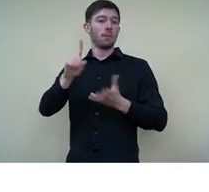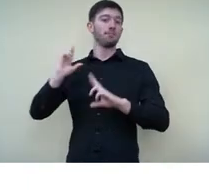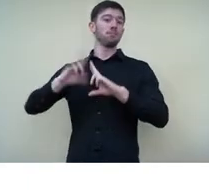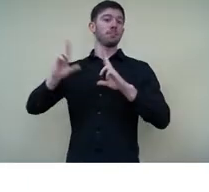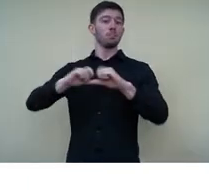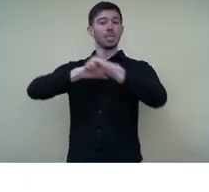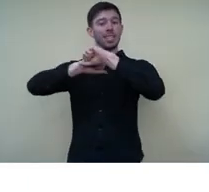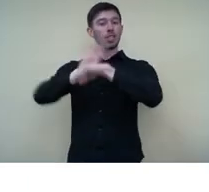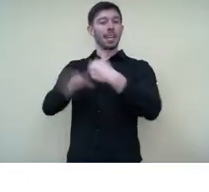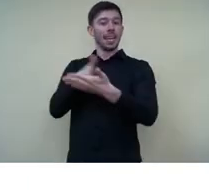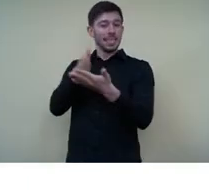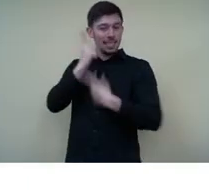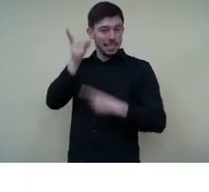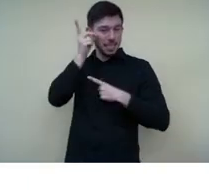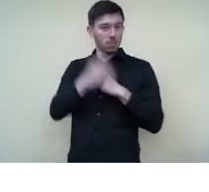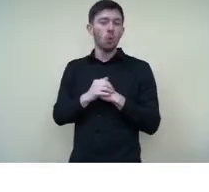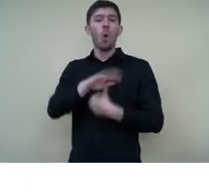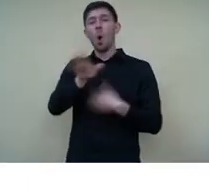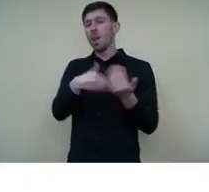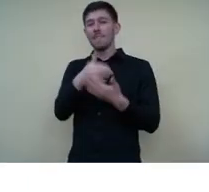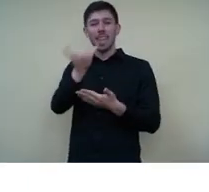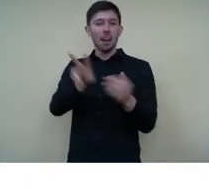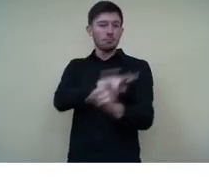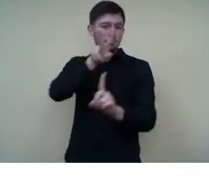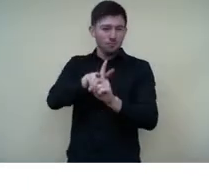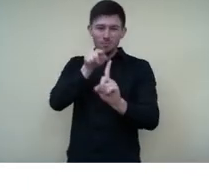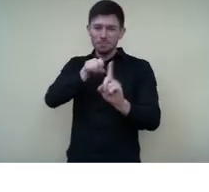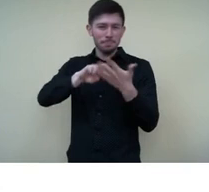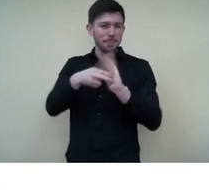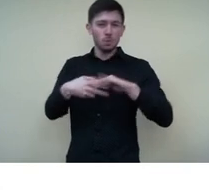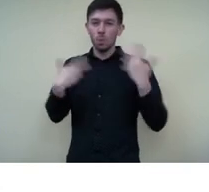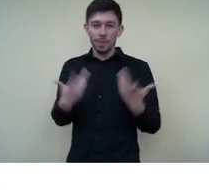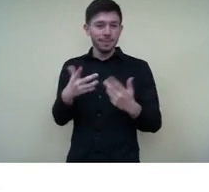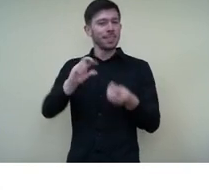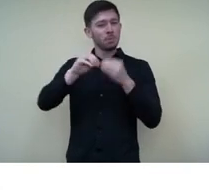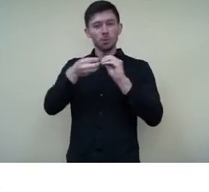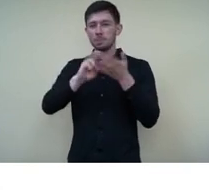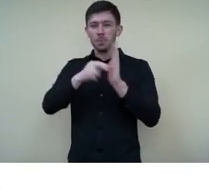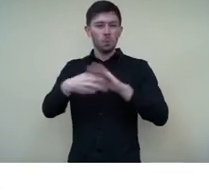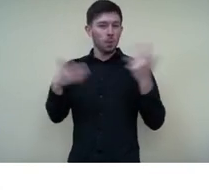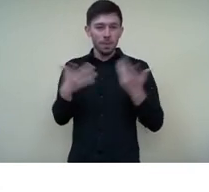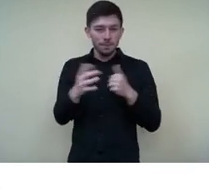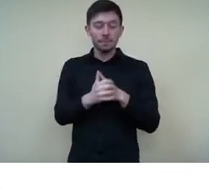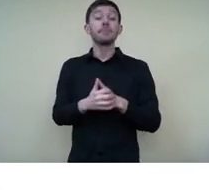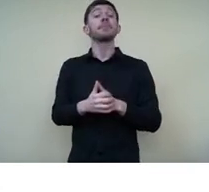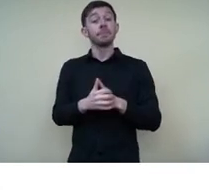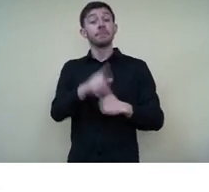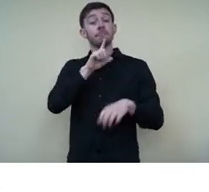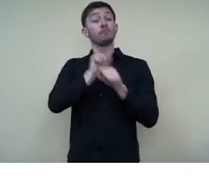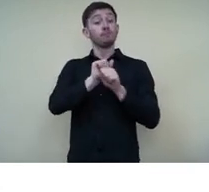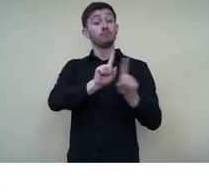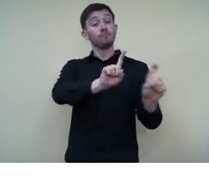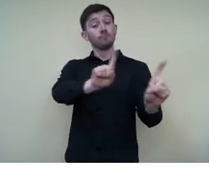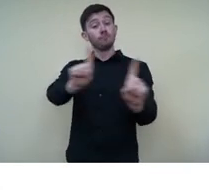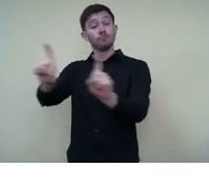So, what does this mean in context, right? Because you've heard a bit of this, but what do these numbers actually mean? There was an actual survey